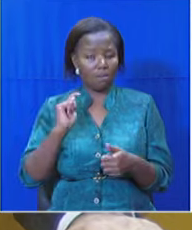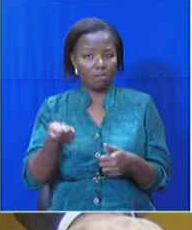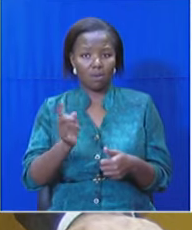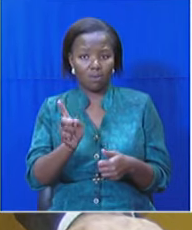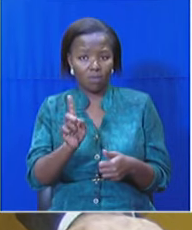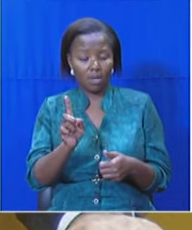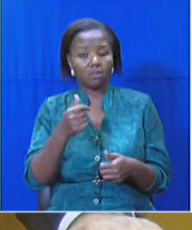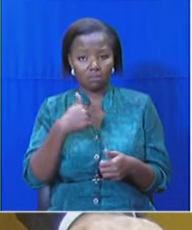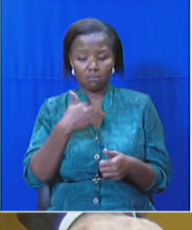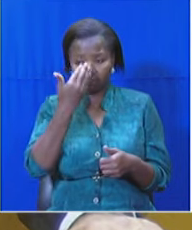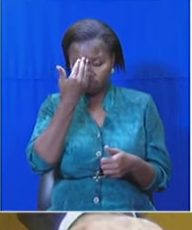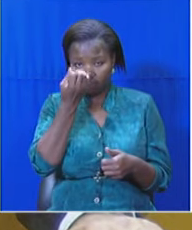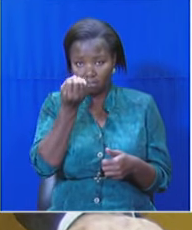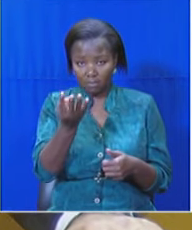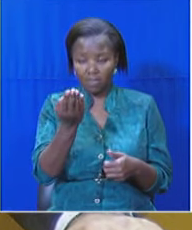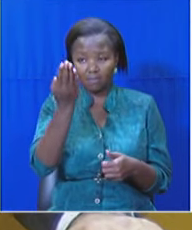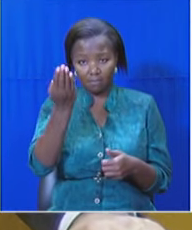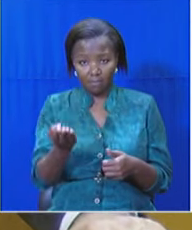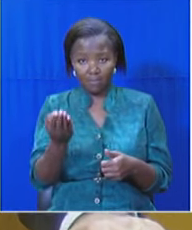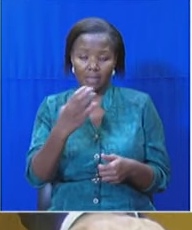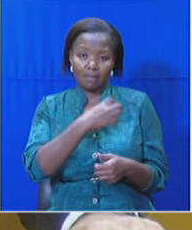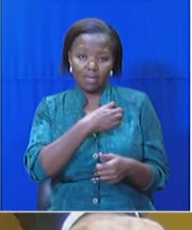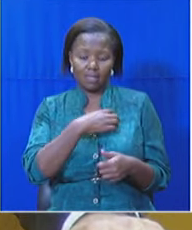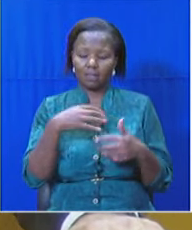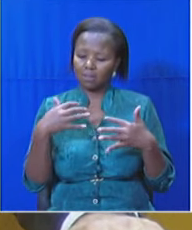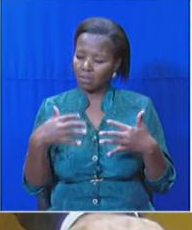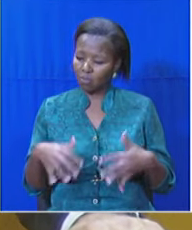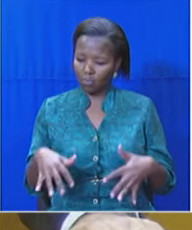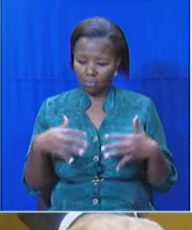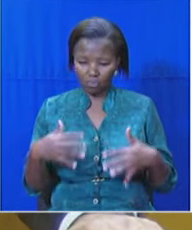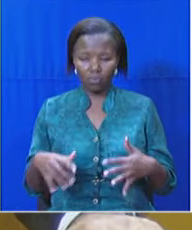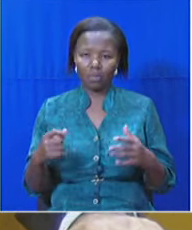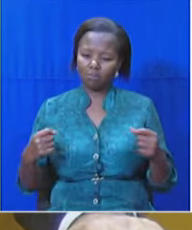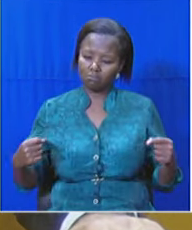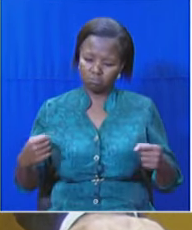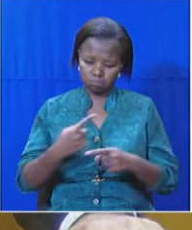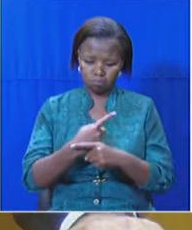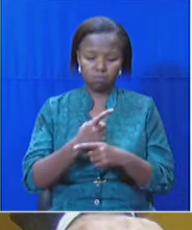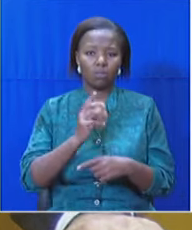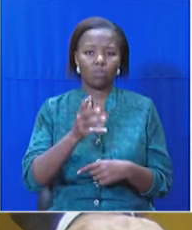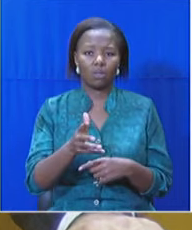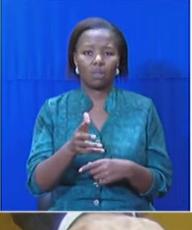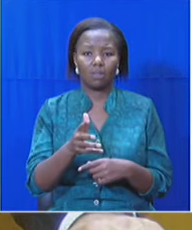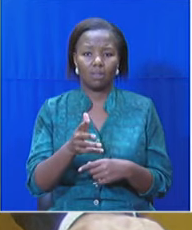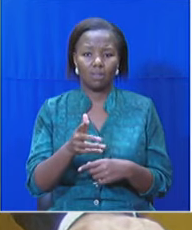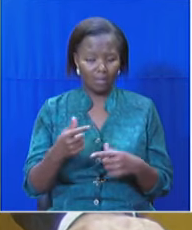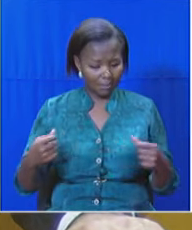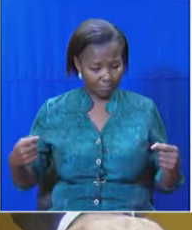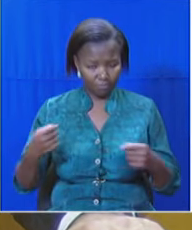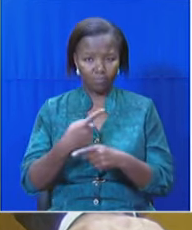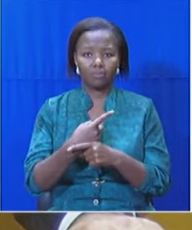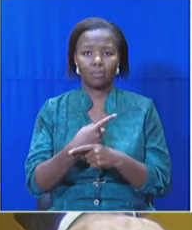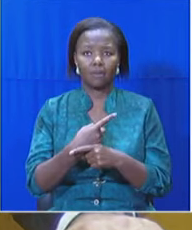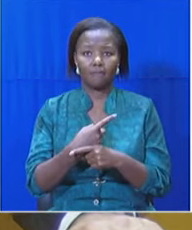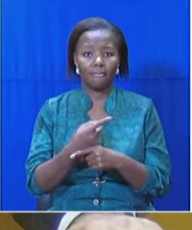u skep 'n resep vir konflik in Suid-Afrika, 'n konflik oor grond wat